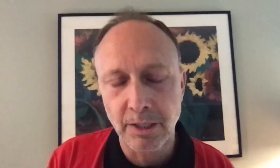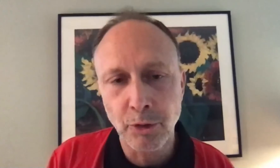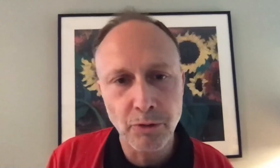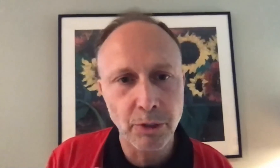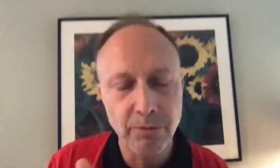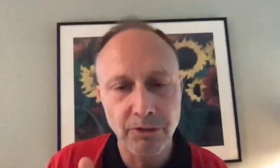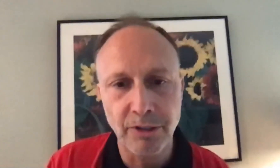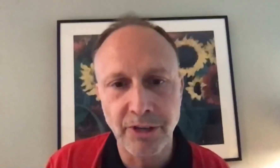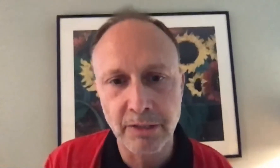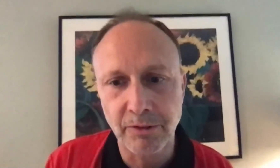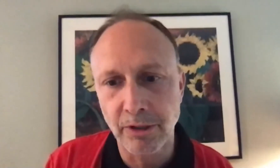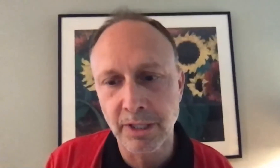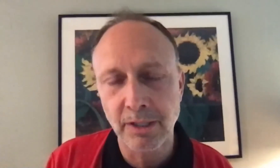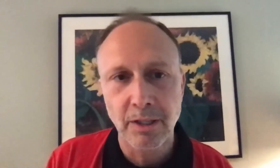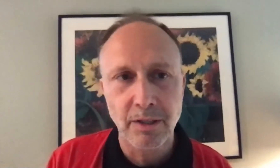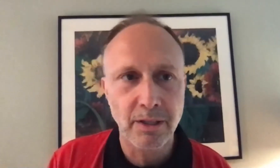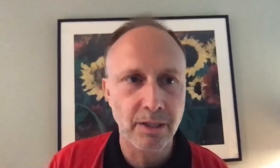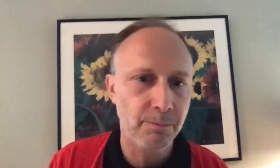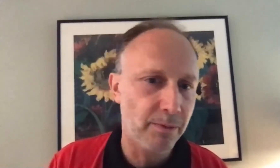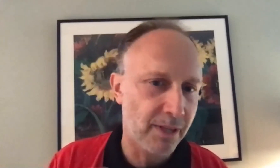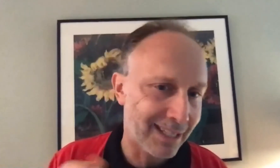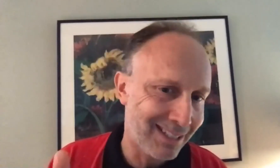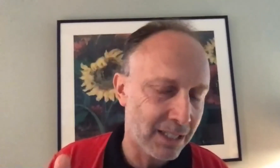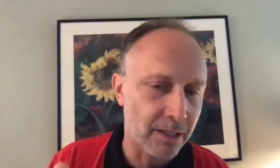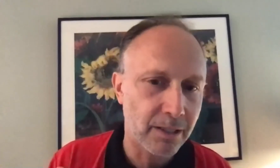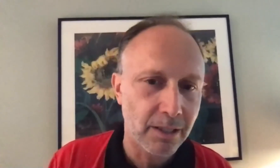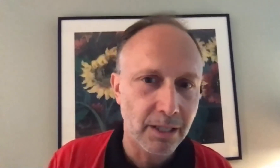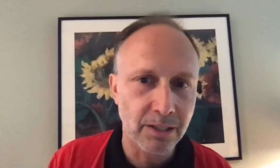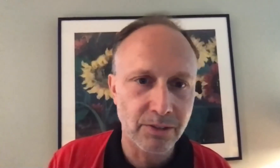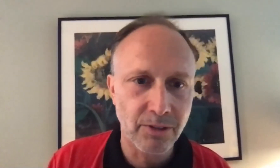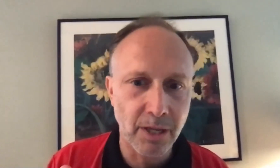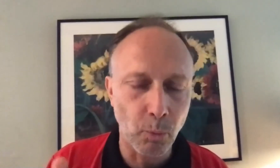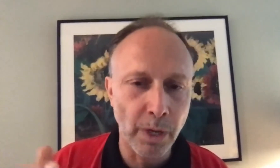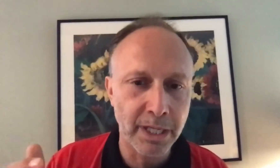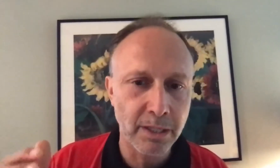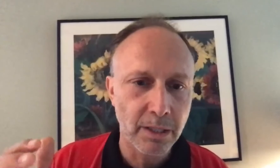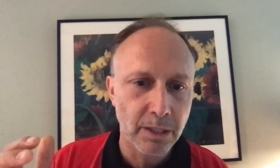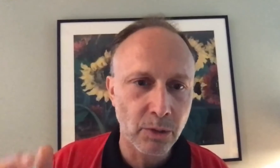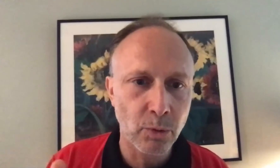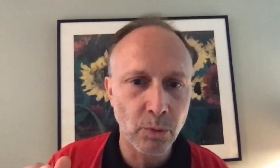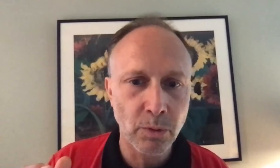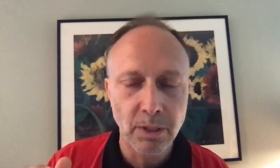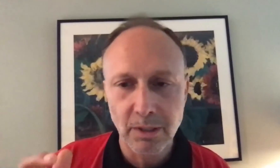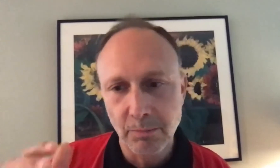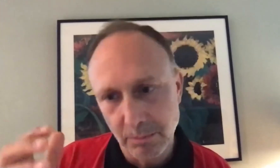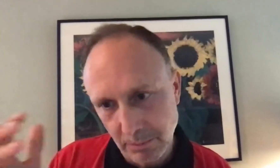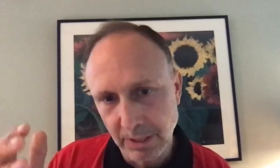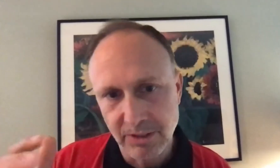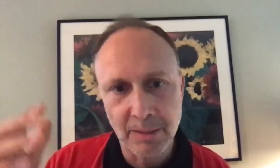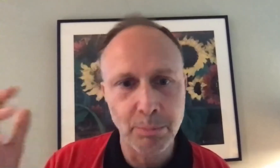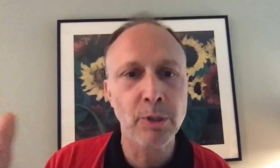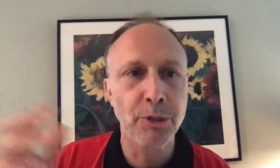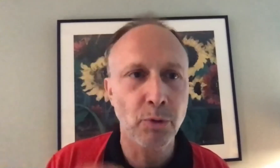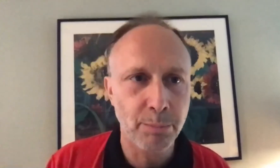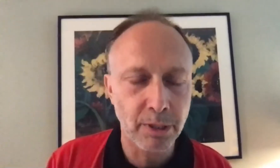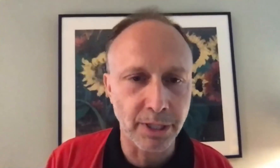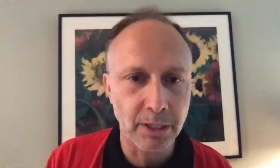learning, and how can we change, how can we improve learning outcomes for all children.